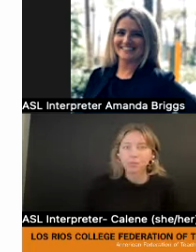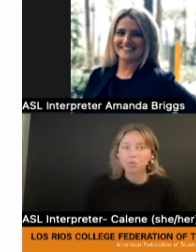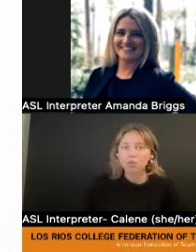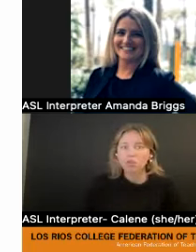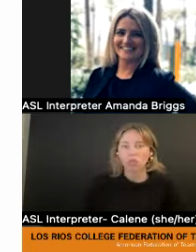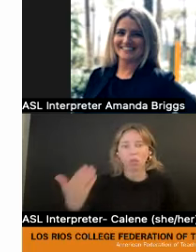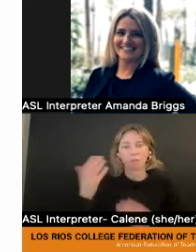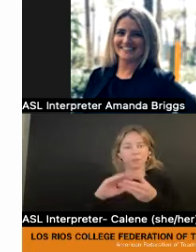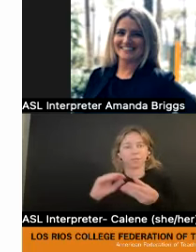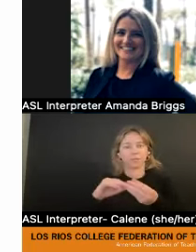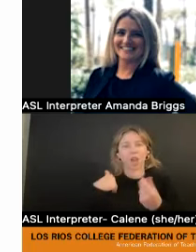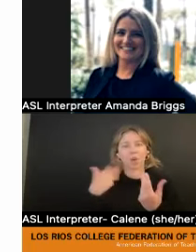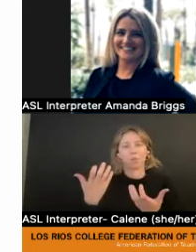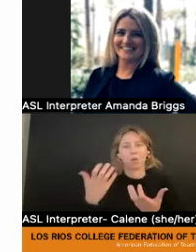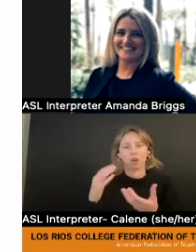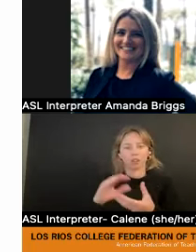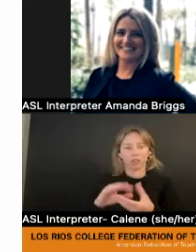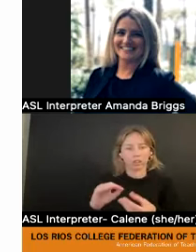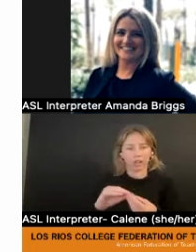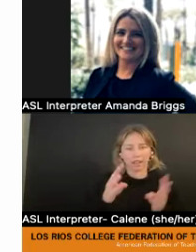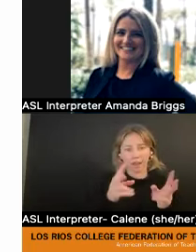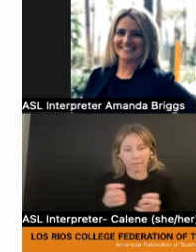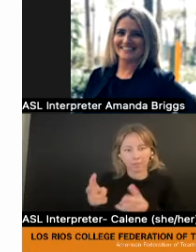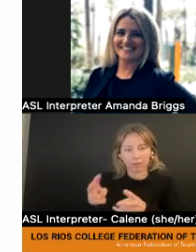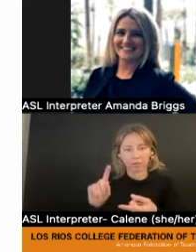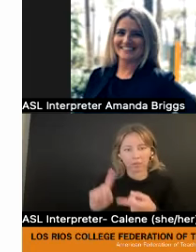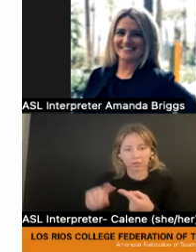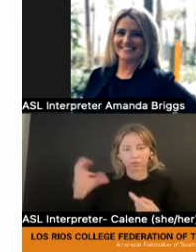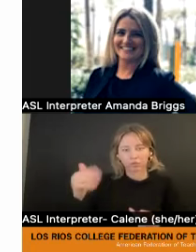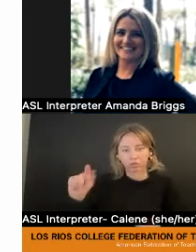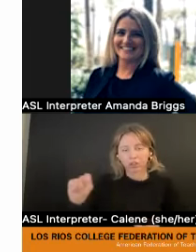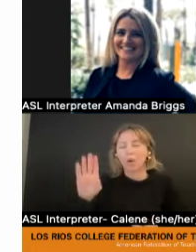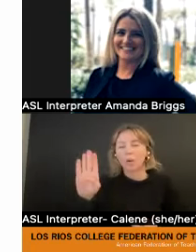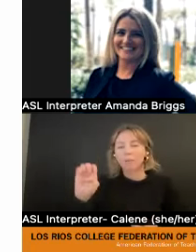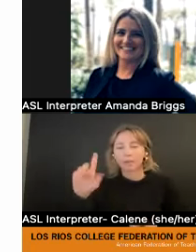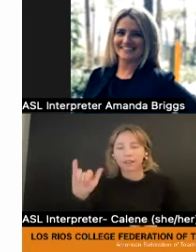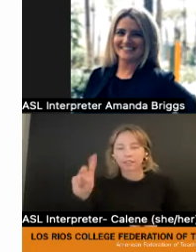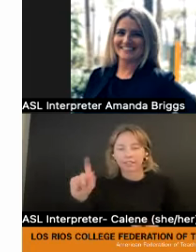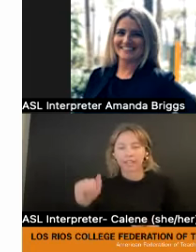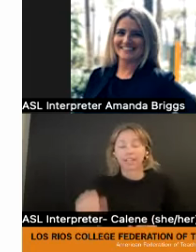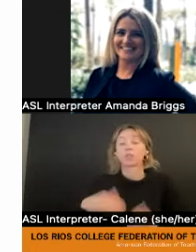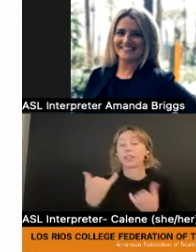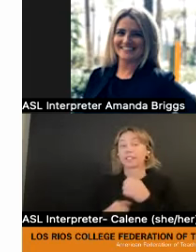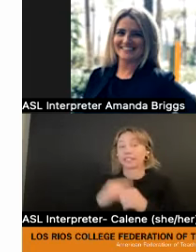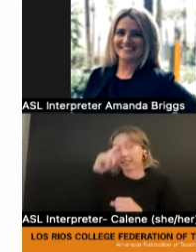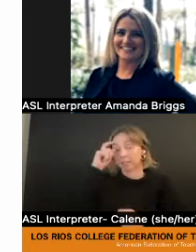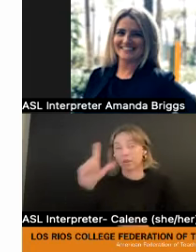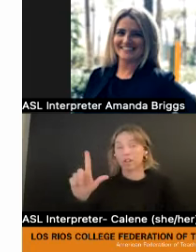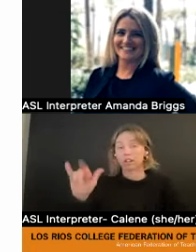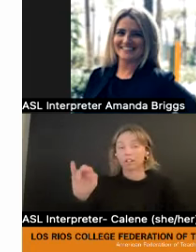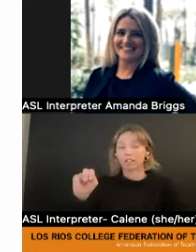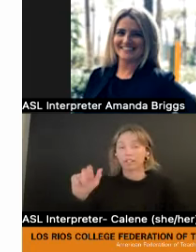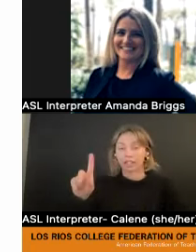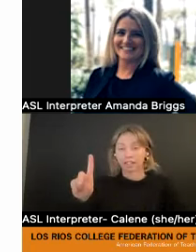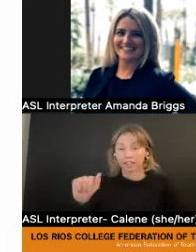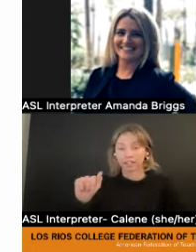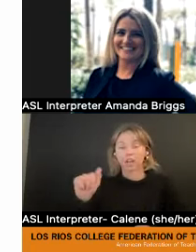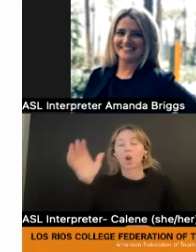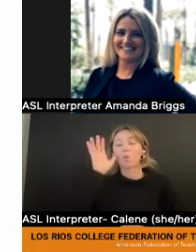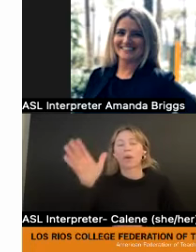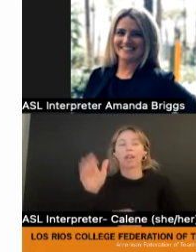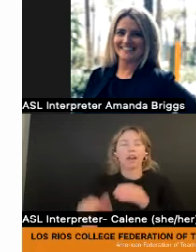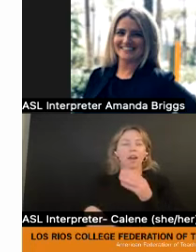the language into the chat, but also this summer, Linda and Lakeisha are going to be working on updating our part-timer almanac,